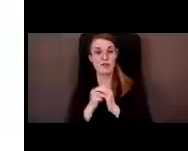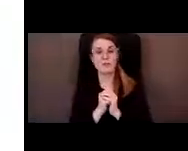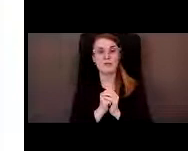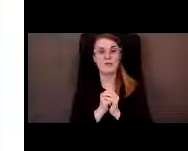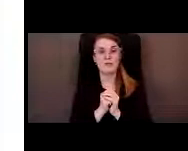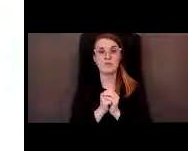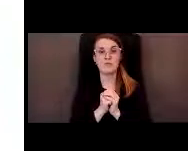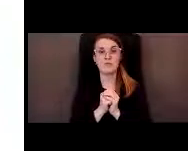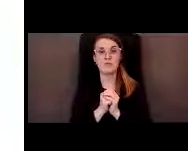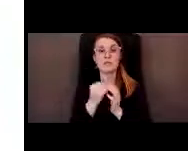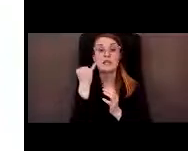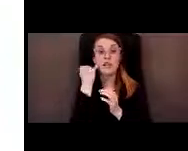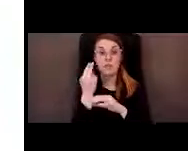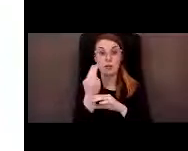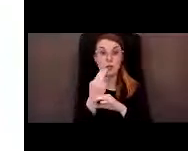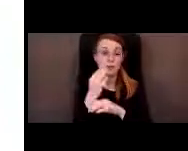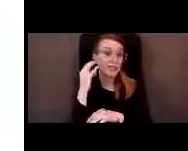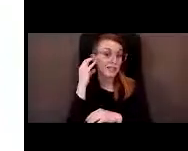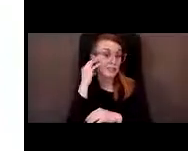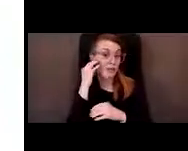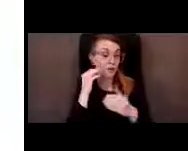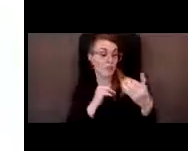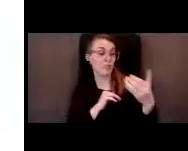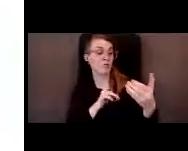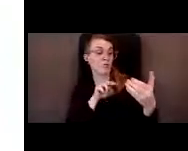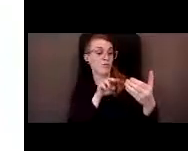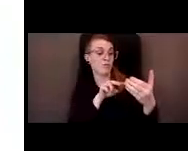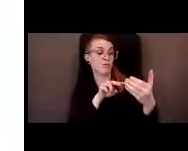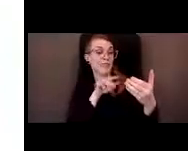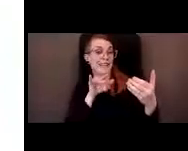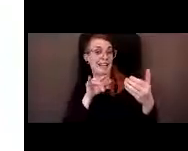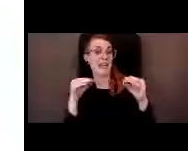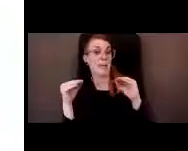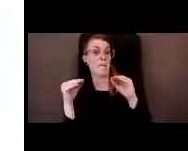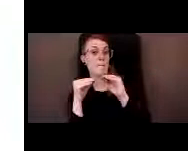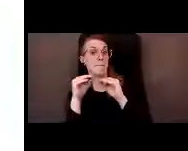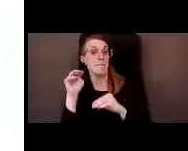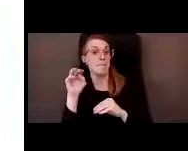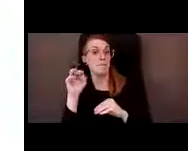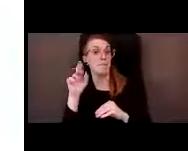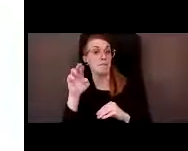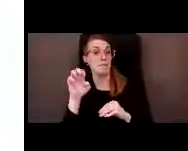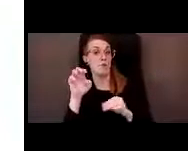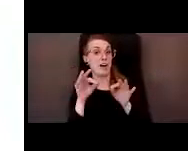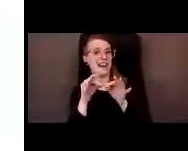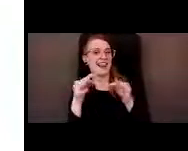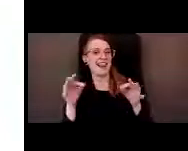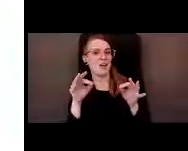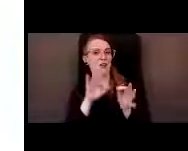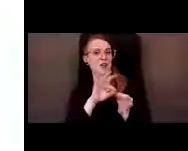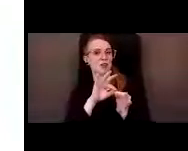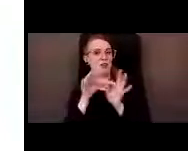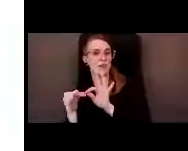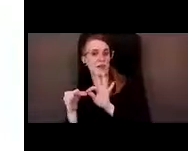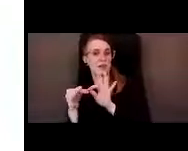us from your cell phone, then go to more, and then you will find language interpretation, and then you